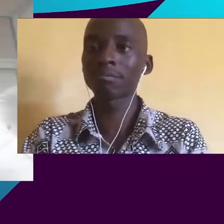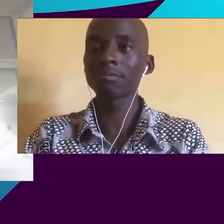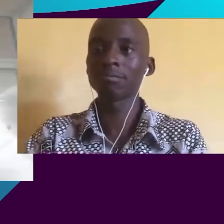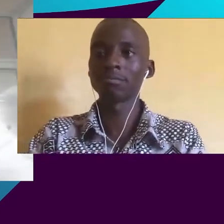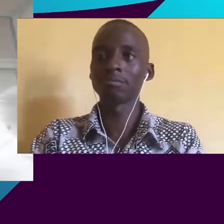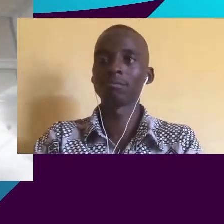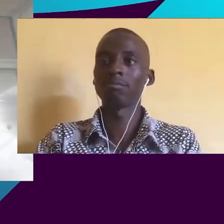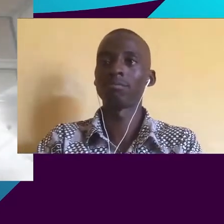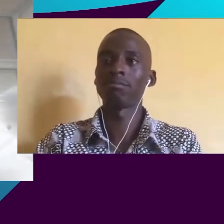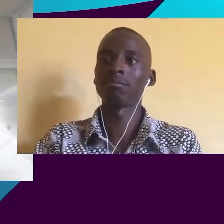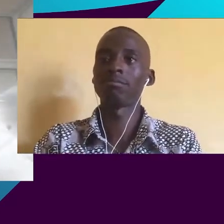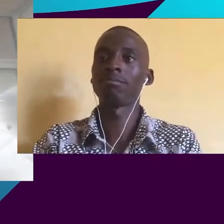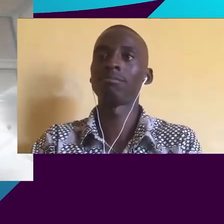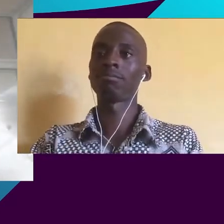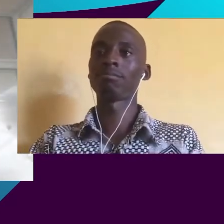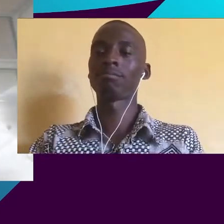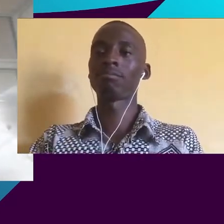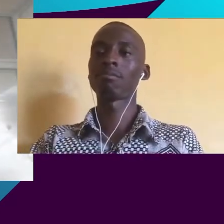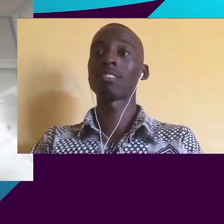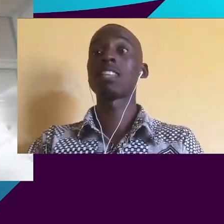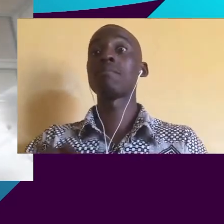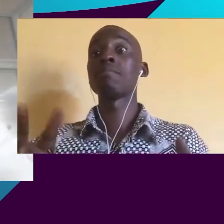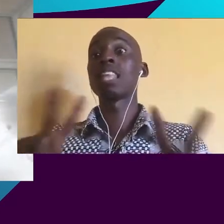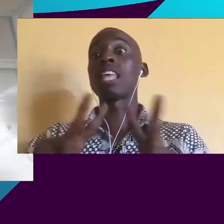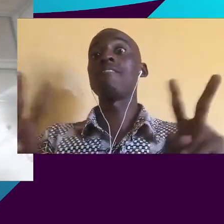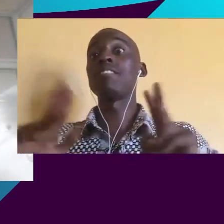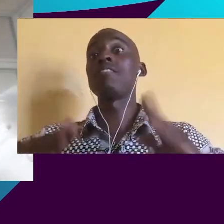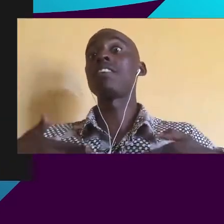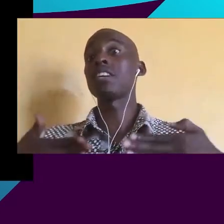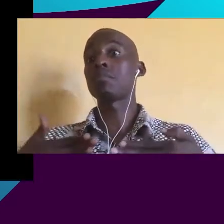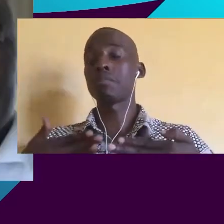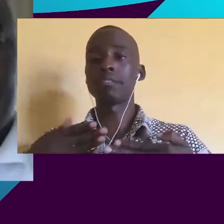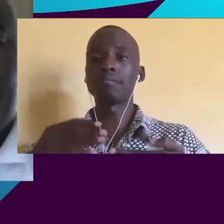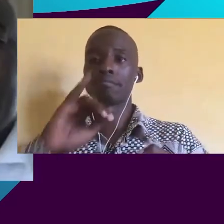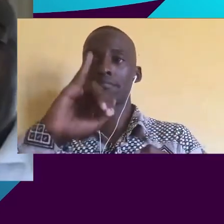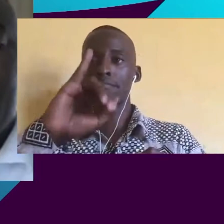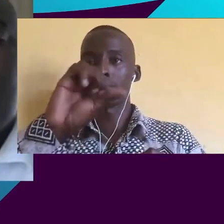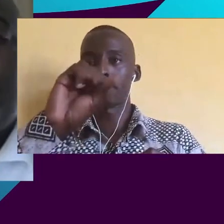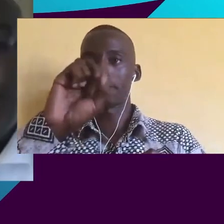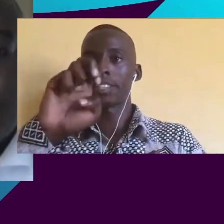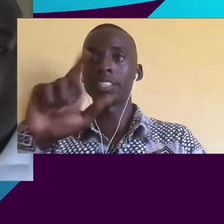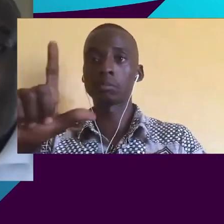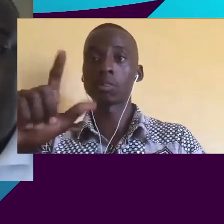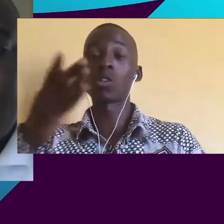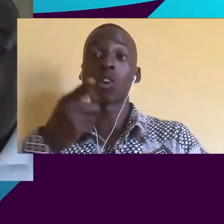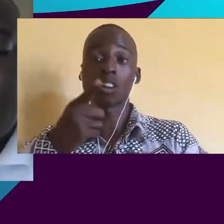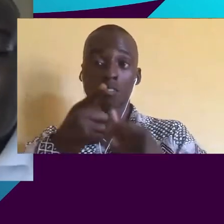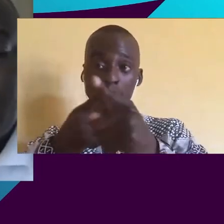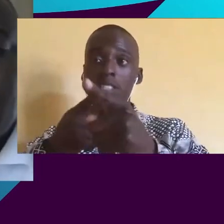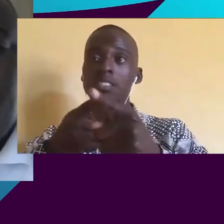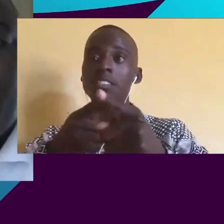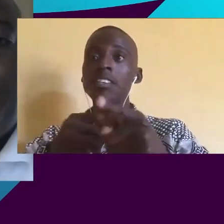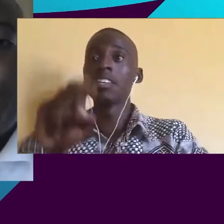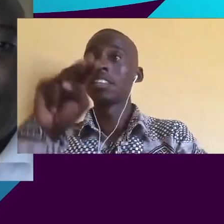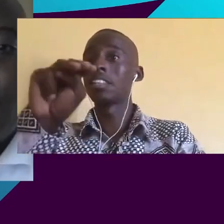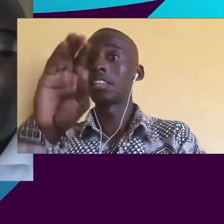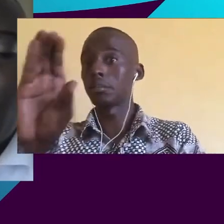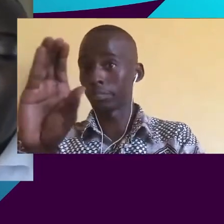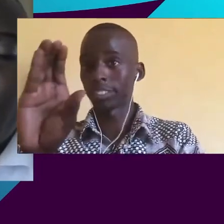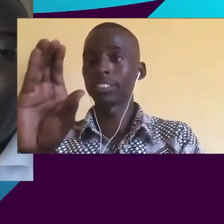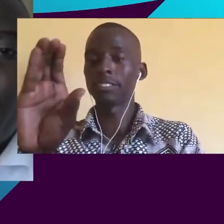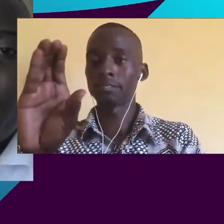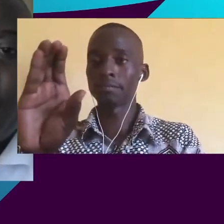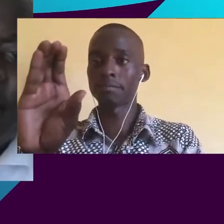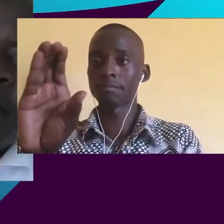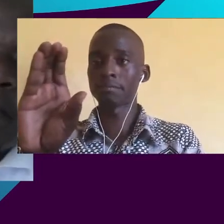I'm very happy, Ismail, you've been one of the MCs at all the